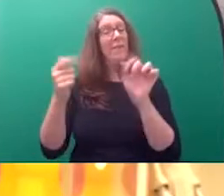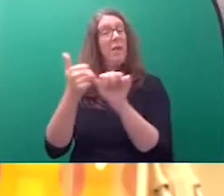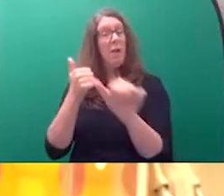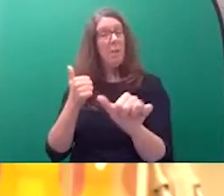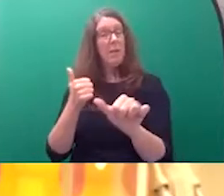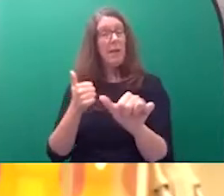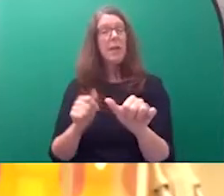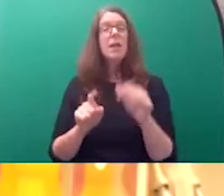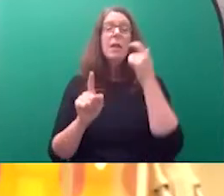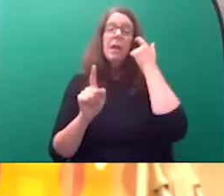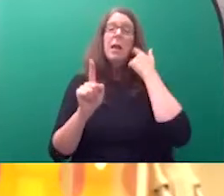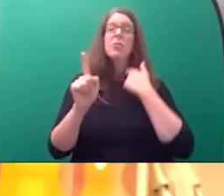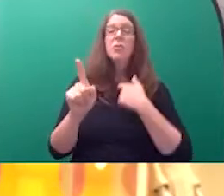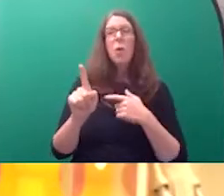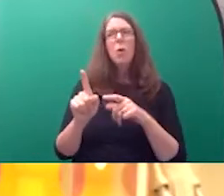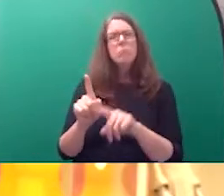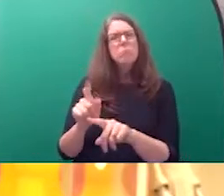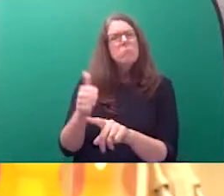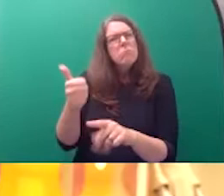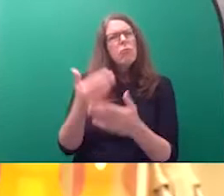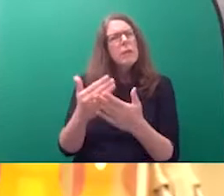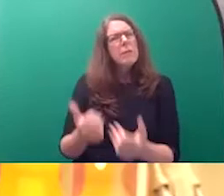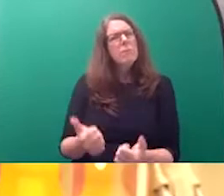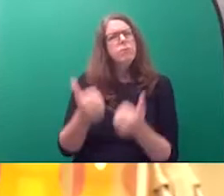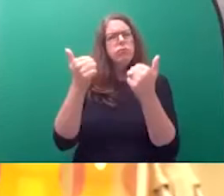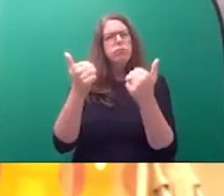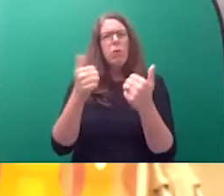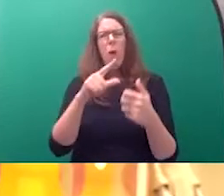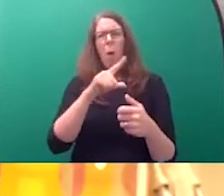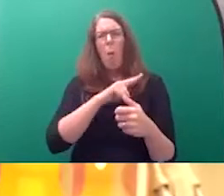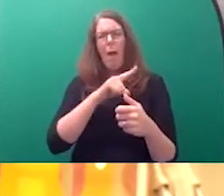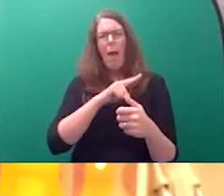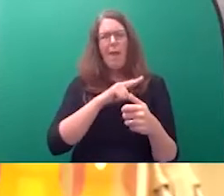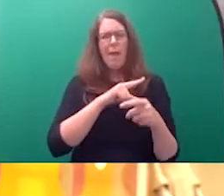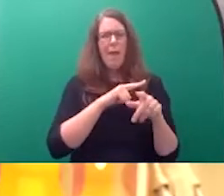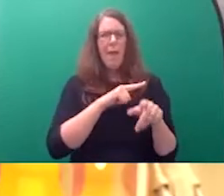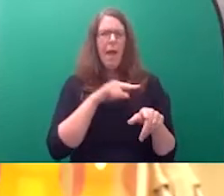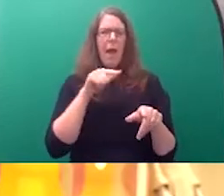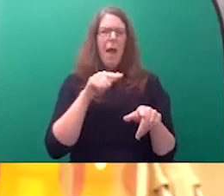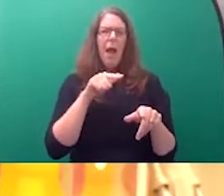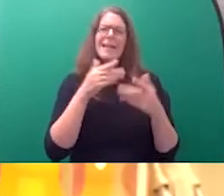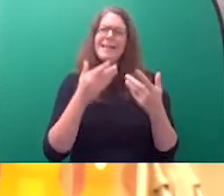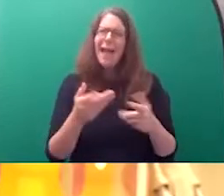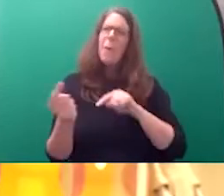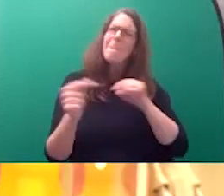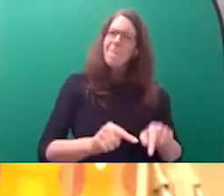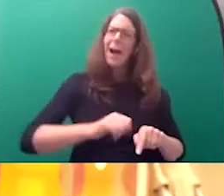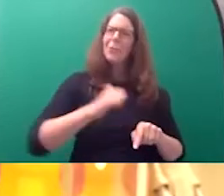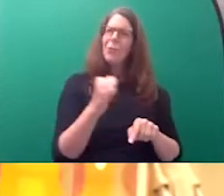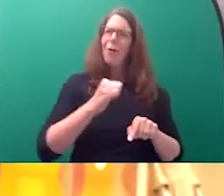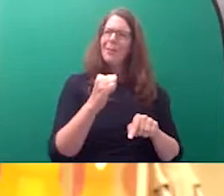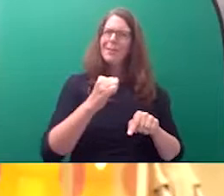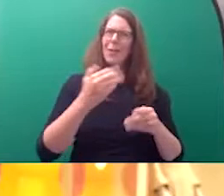to work somewhere else. So it's really fabulous to be able to work and create in the heart of Scotland,